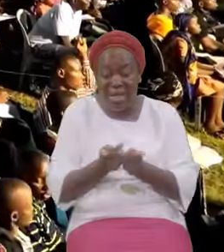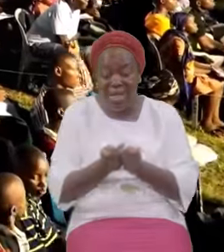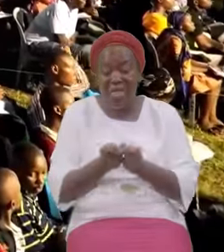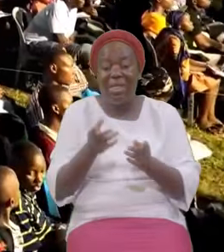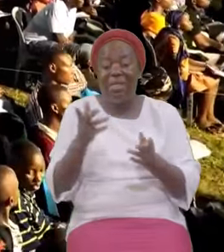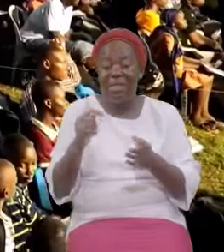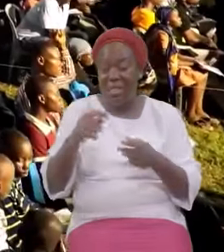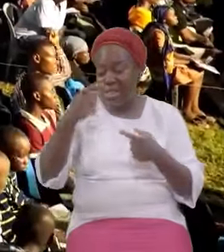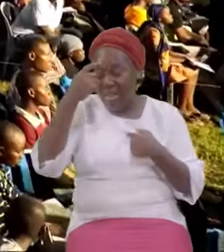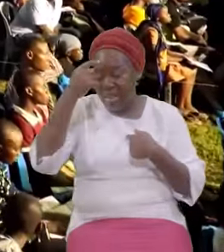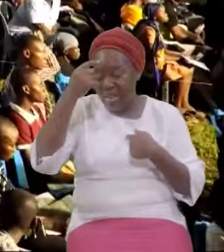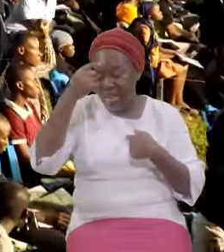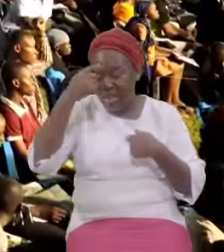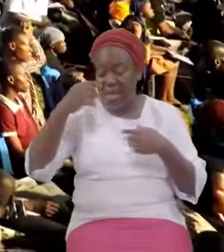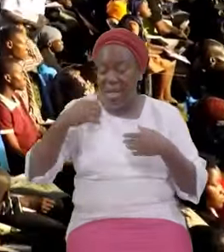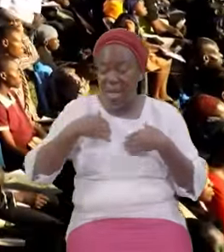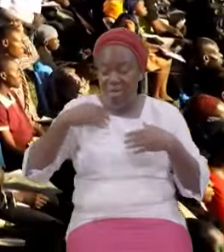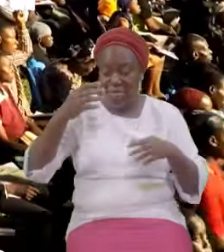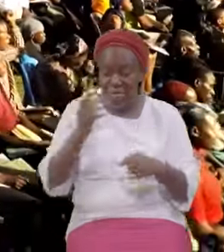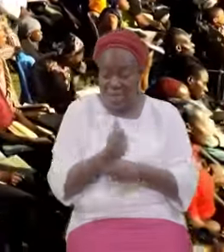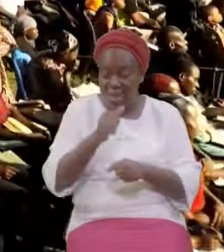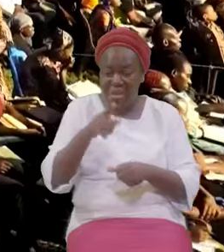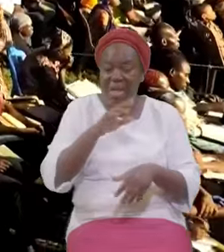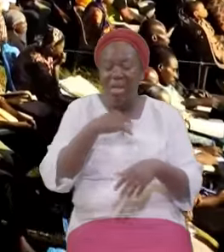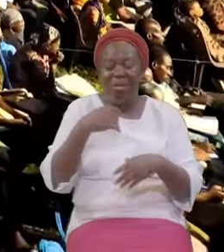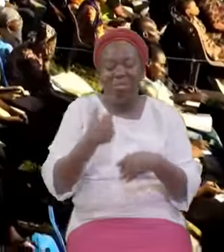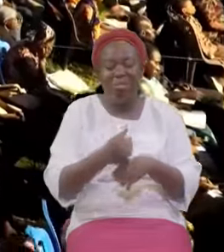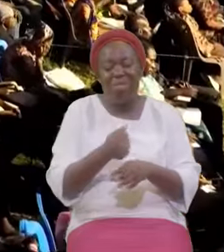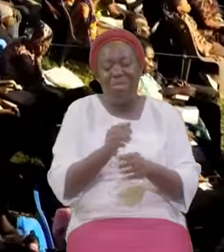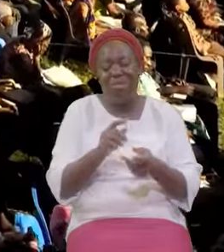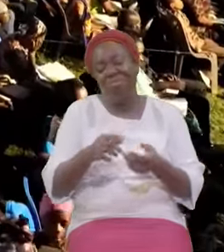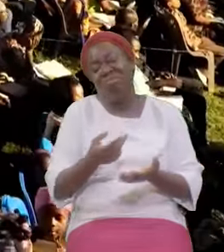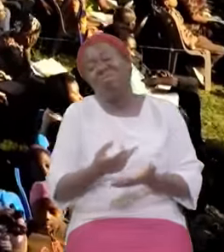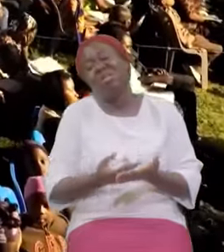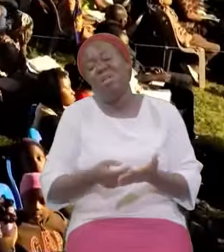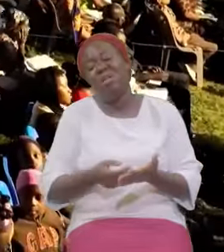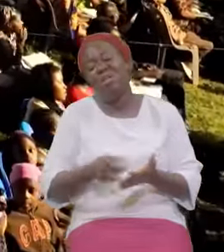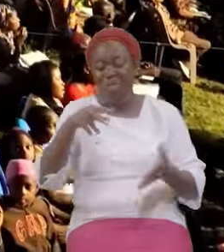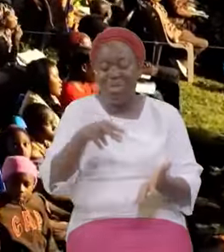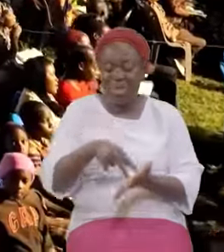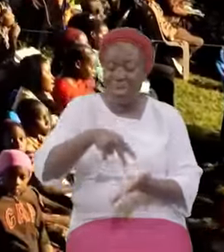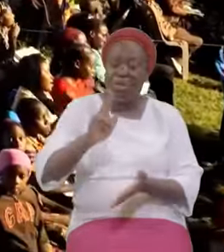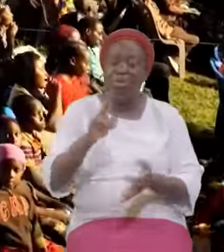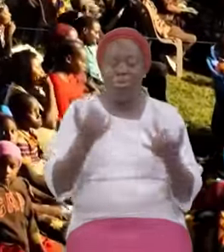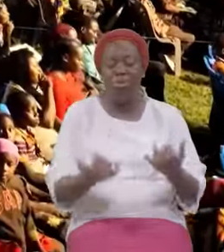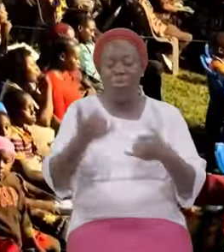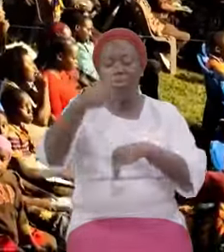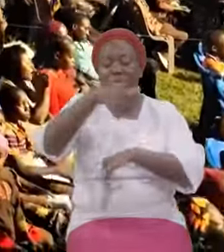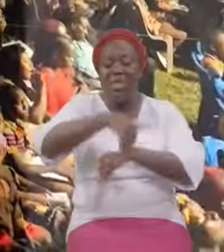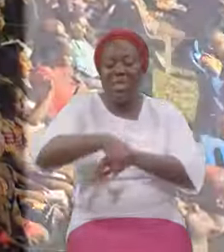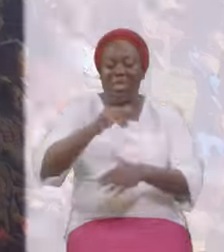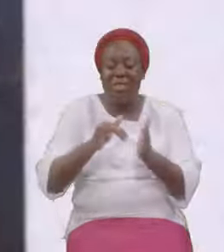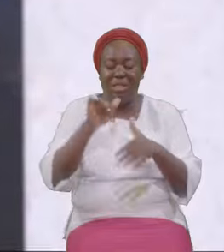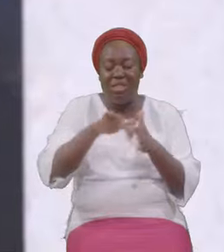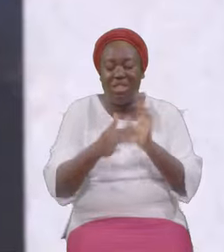and kept you bedridden. You will get up tonight in Jesus' name.